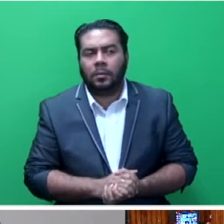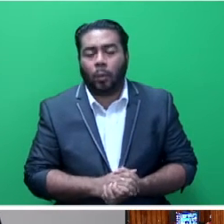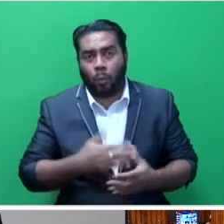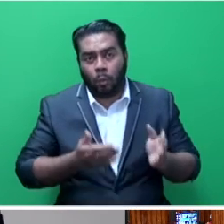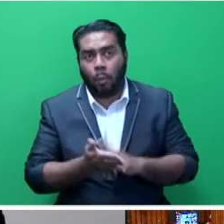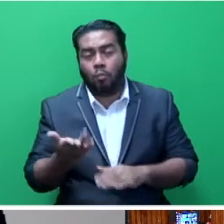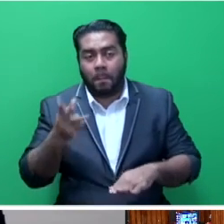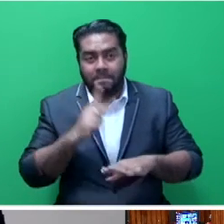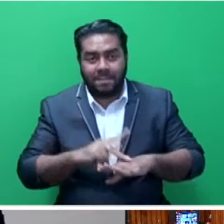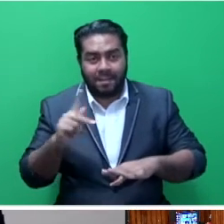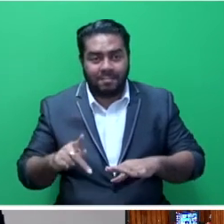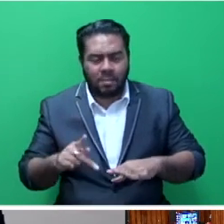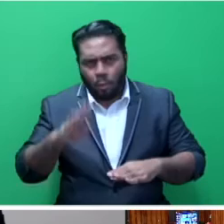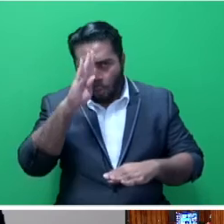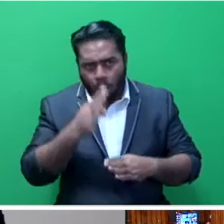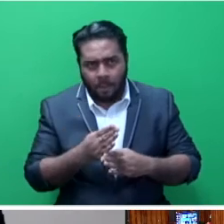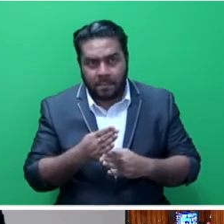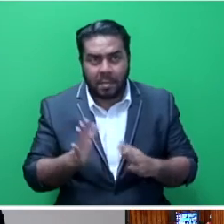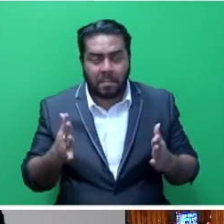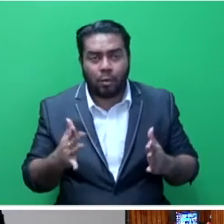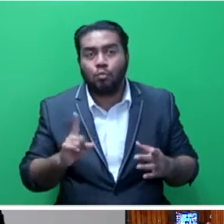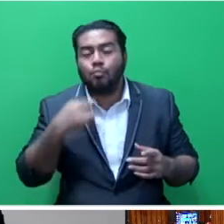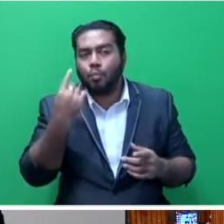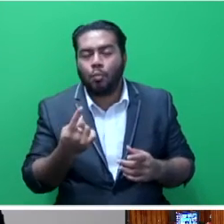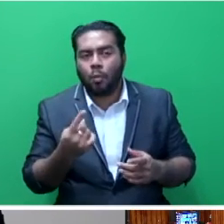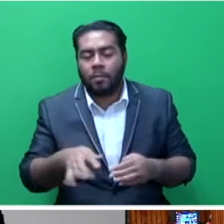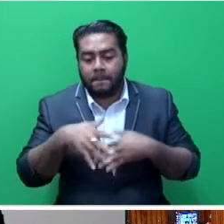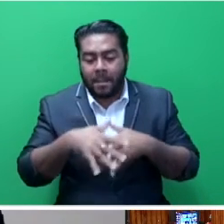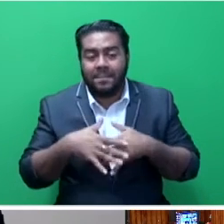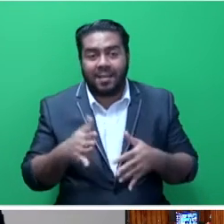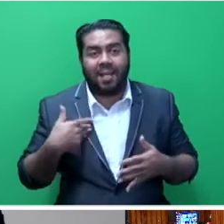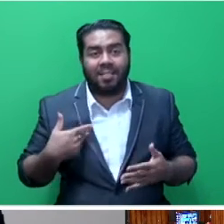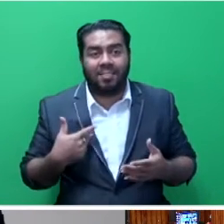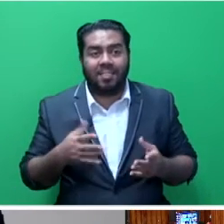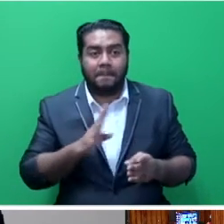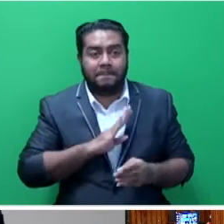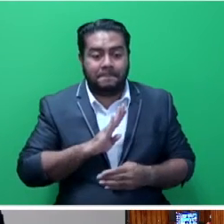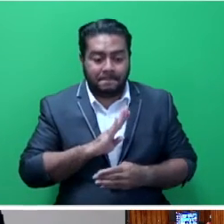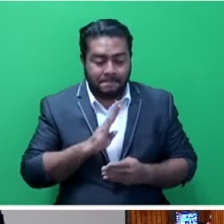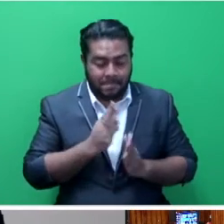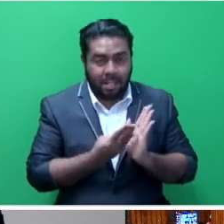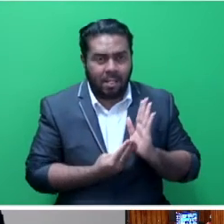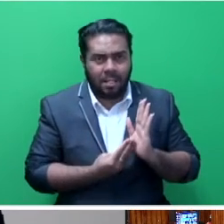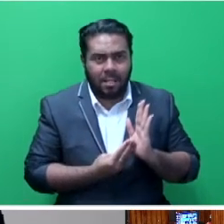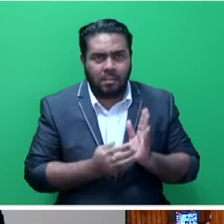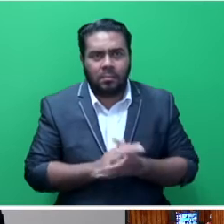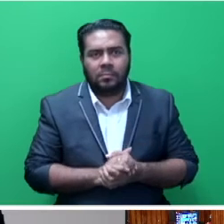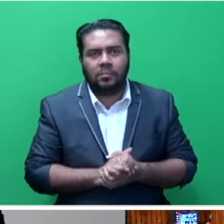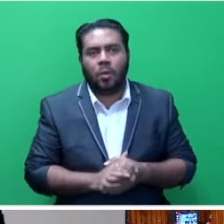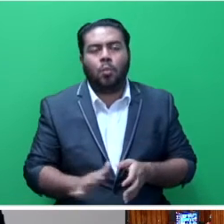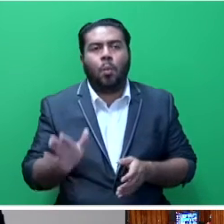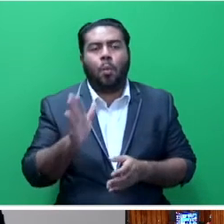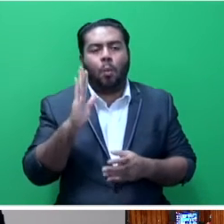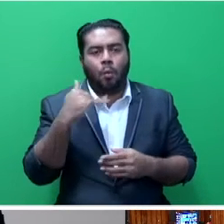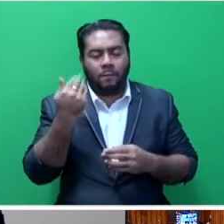Parliament, hopefully tomorrow, in the public health bill, will address some of the issues in which we can really take out a whole of nation